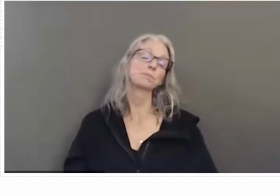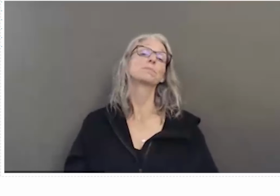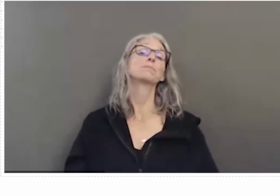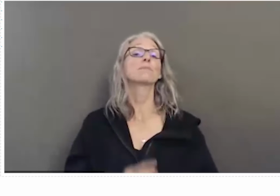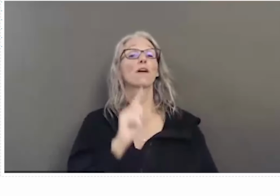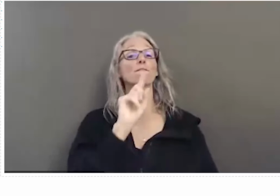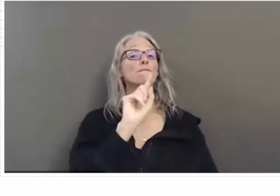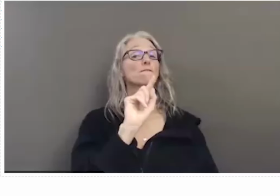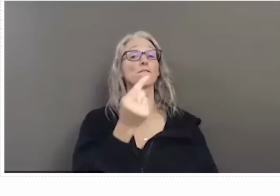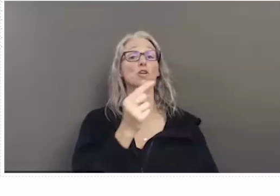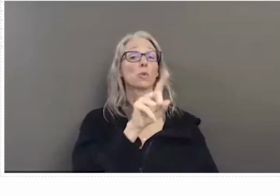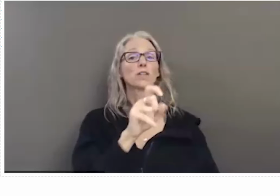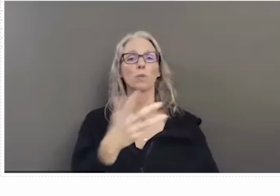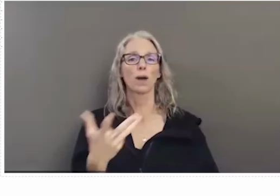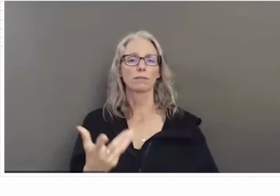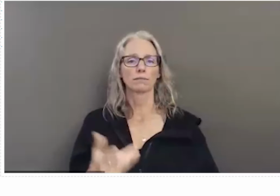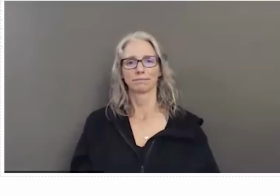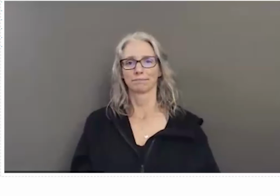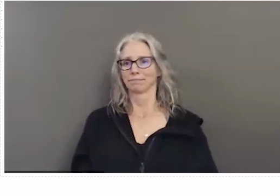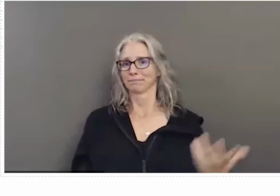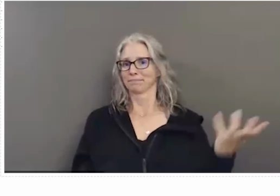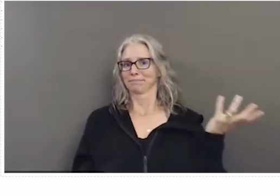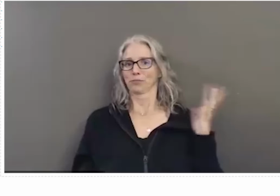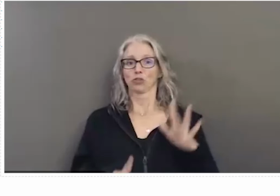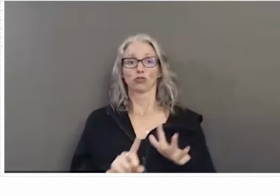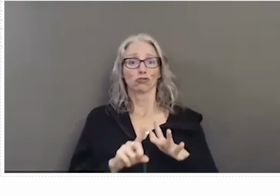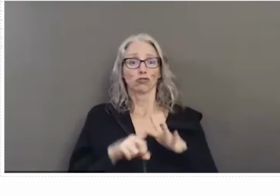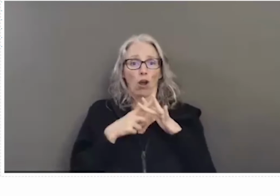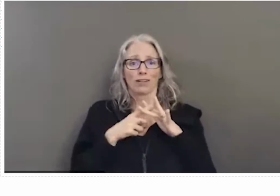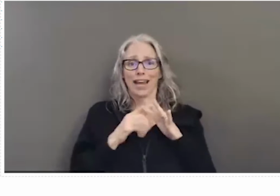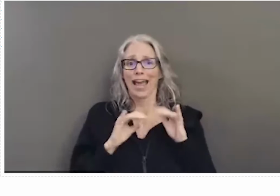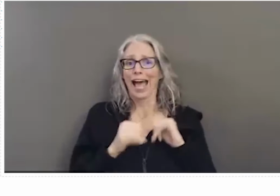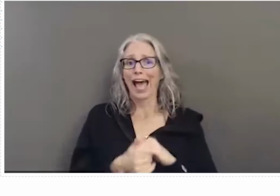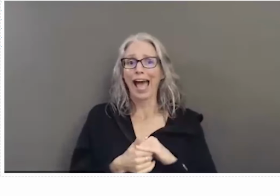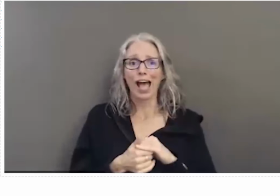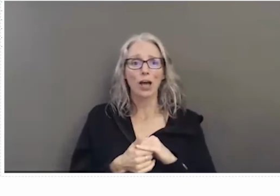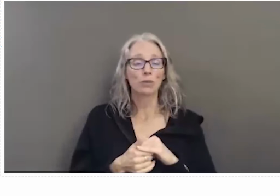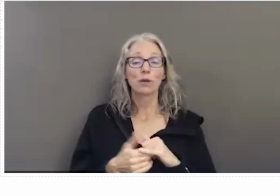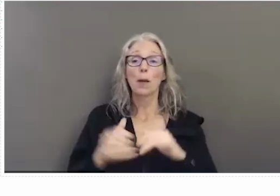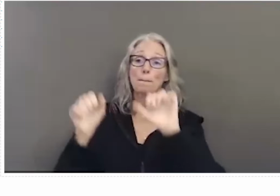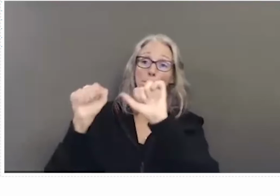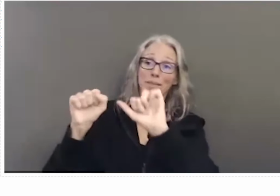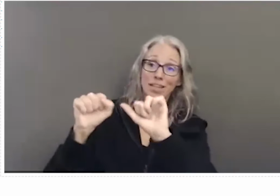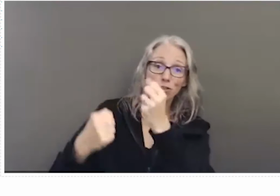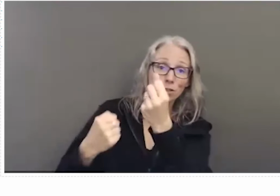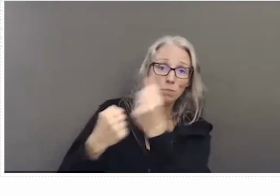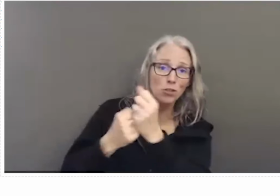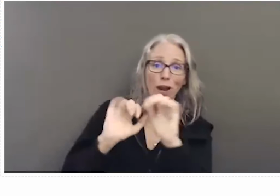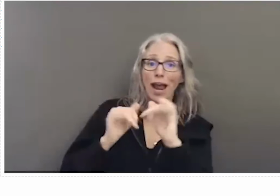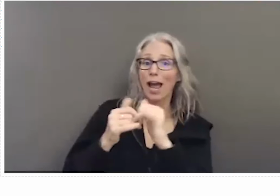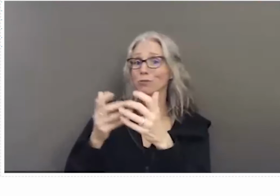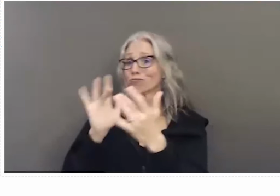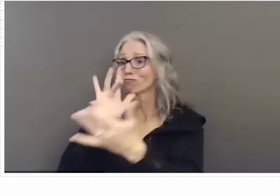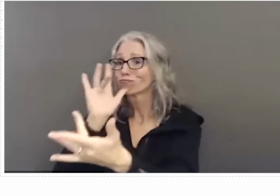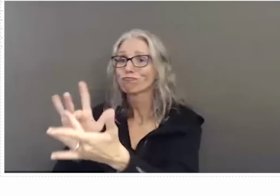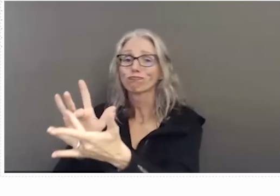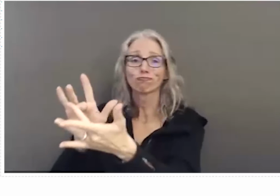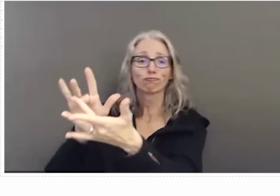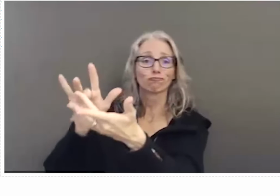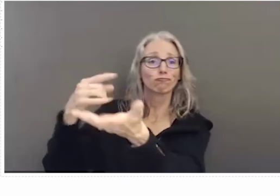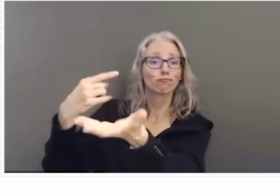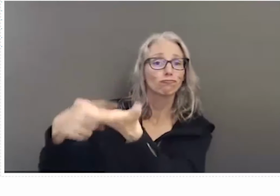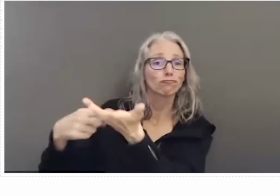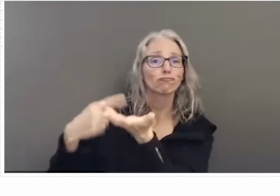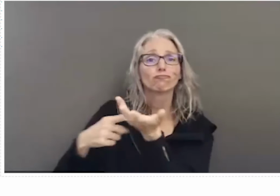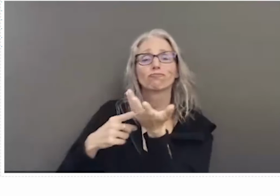how do you get started? People want to know, what's the best way to start the conversation with a potential sponsor? How do you go about finding out what they're looking for in